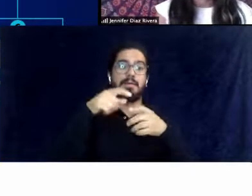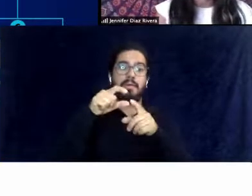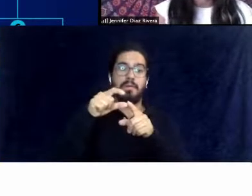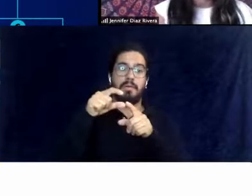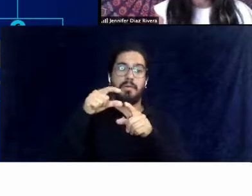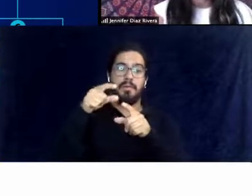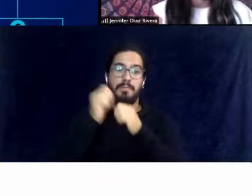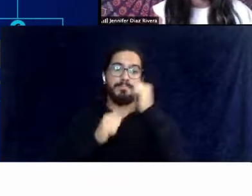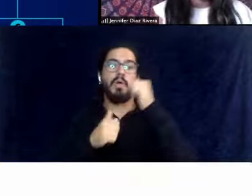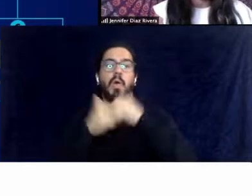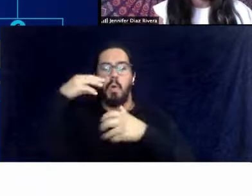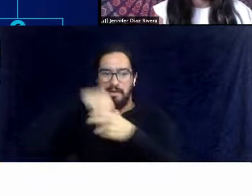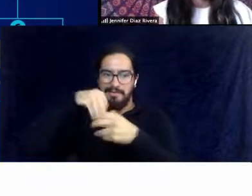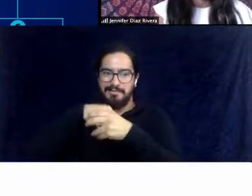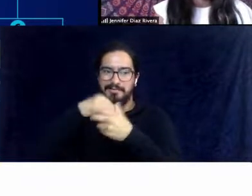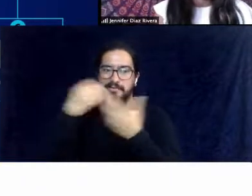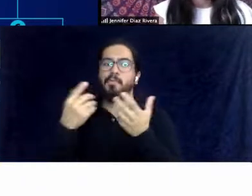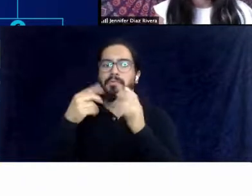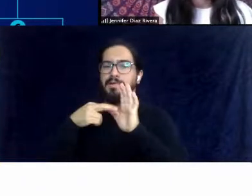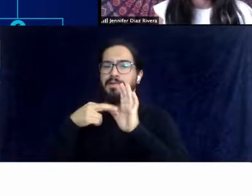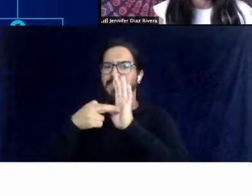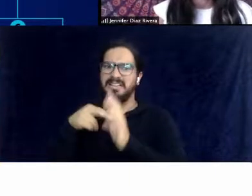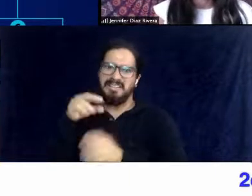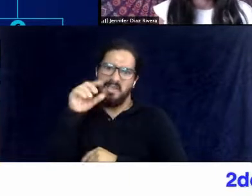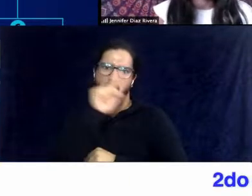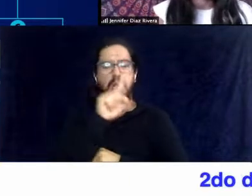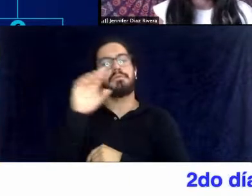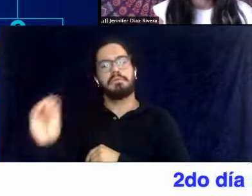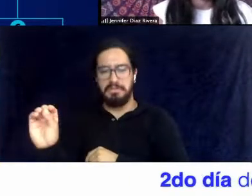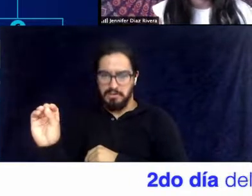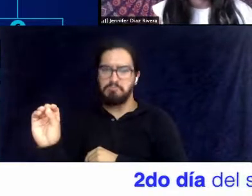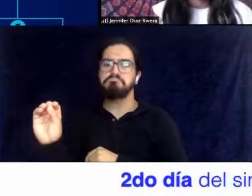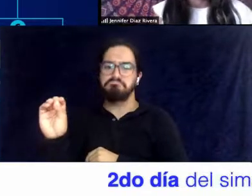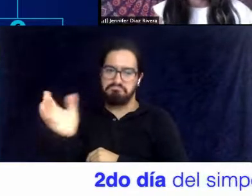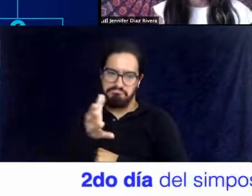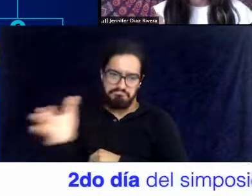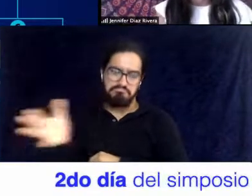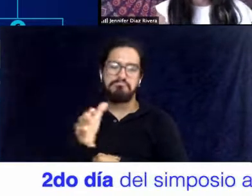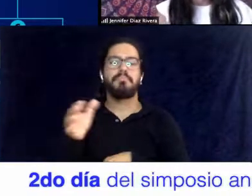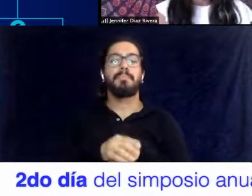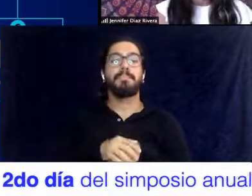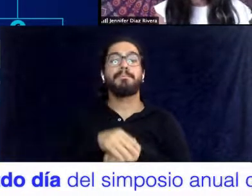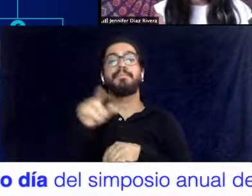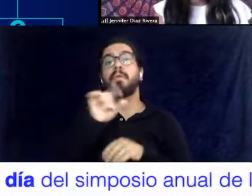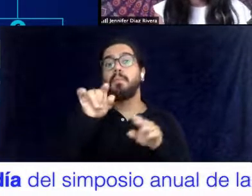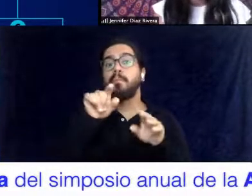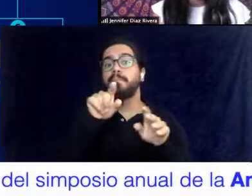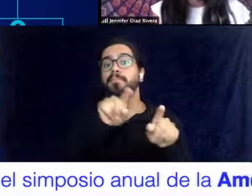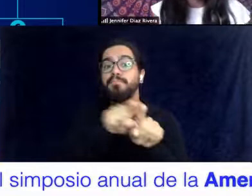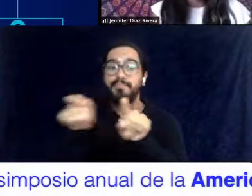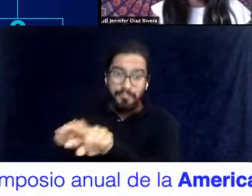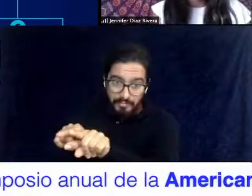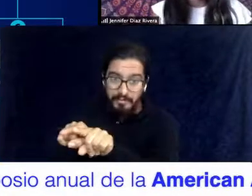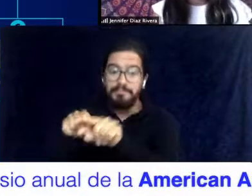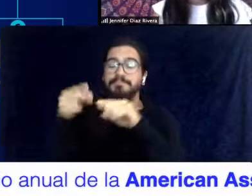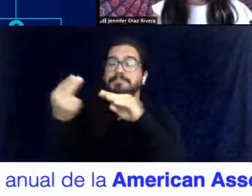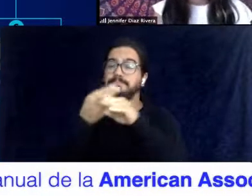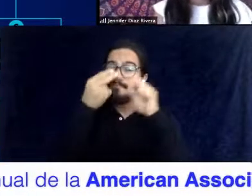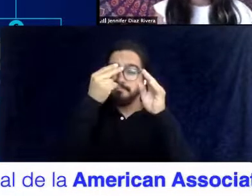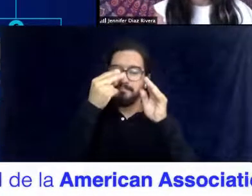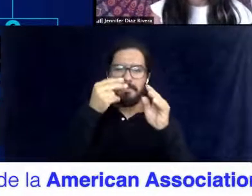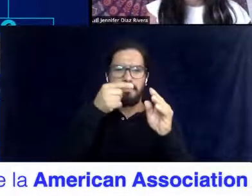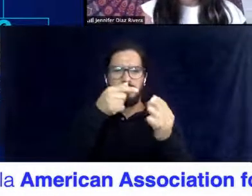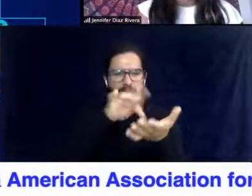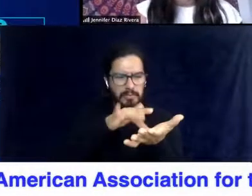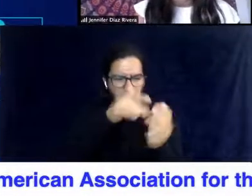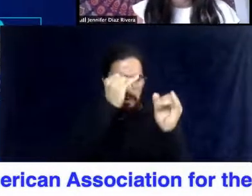or 0 respectively. Also, we generated drug combinations for all using all individual drugs, and we